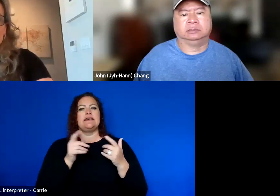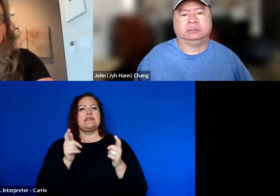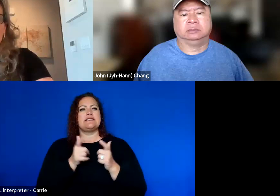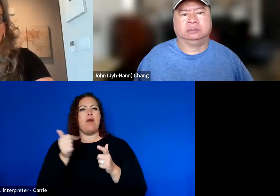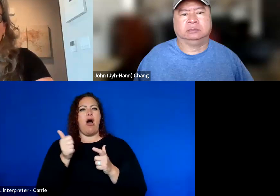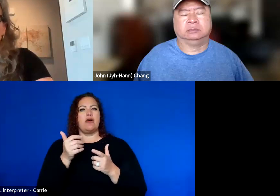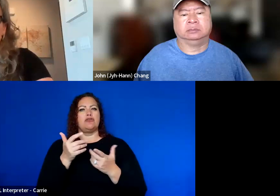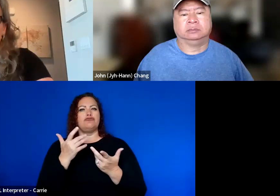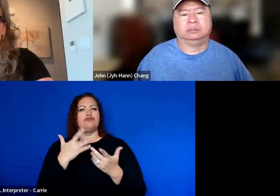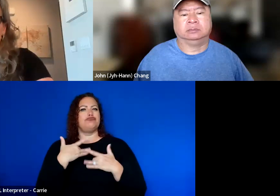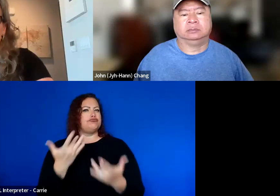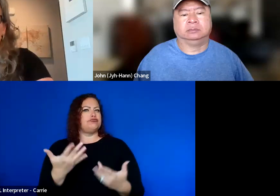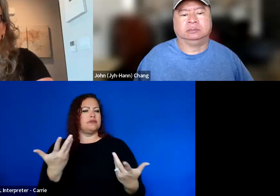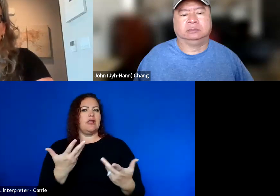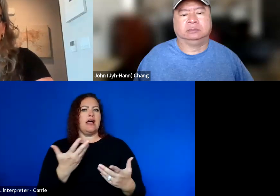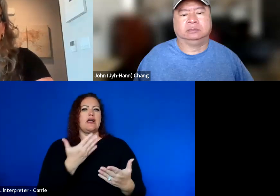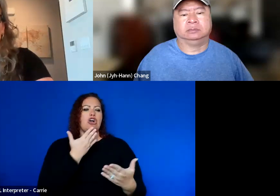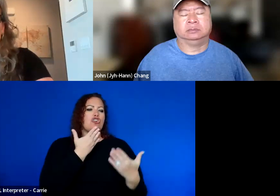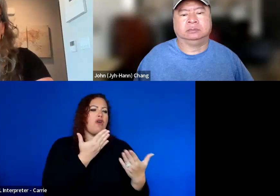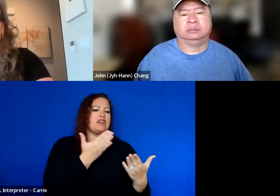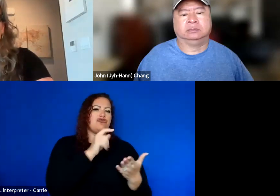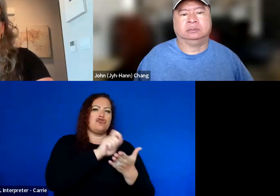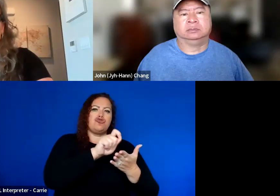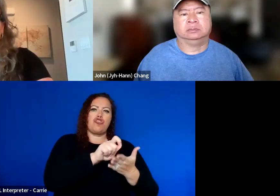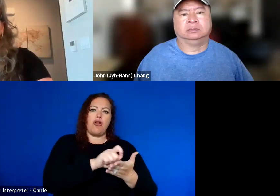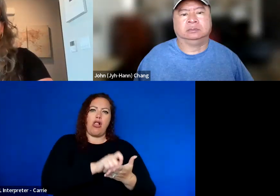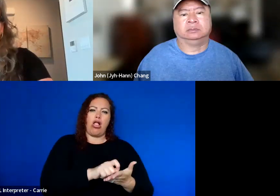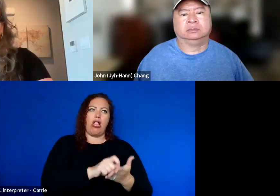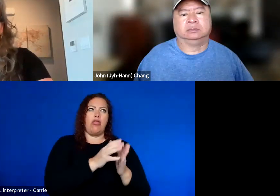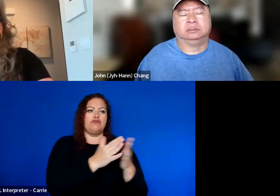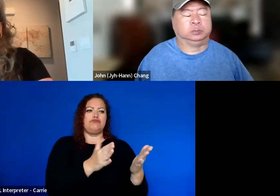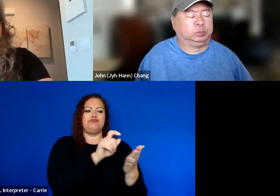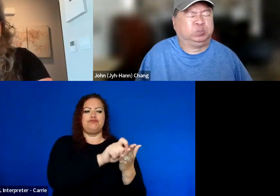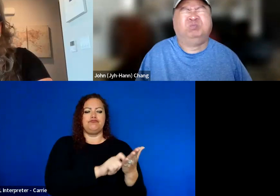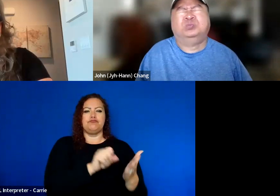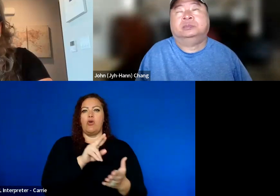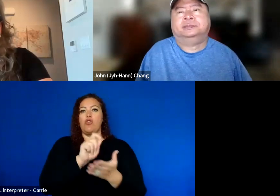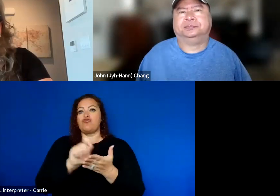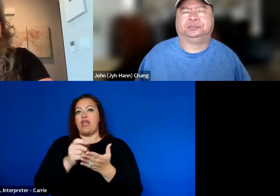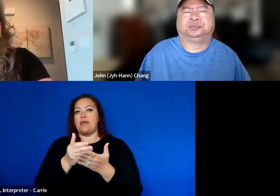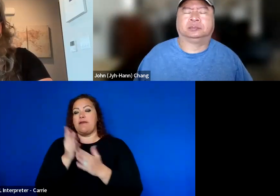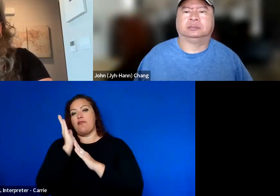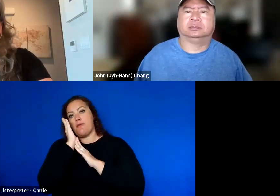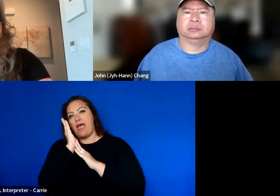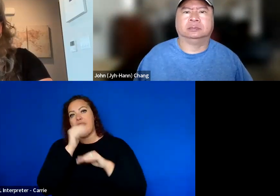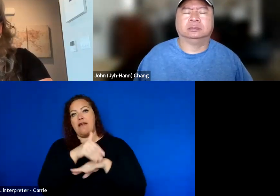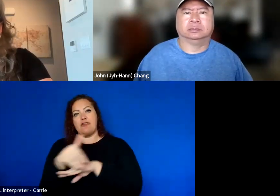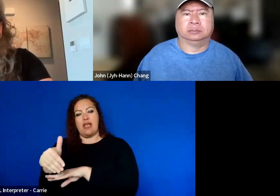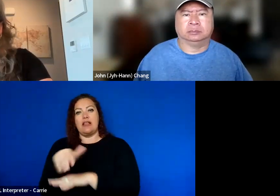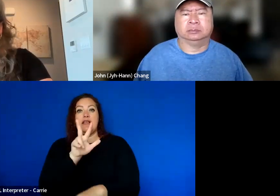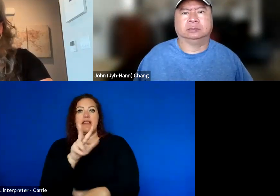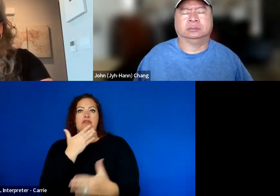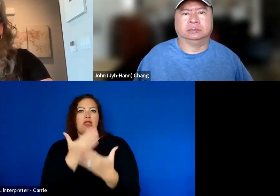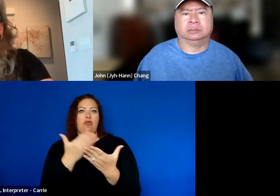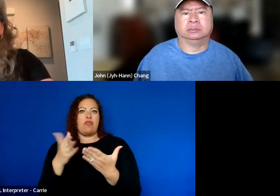like a gratitude journal uh, or writing before you go to bed each night, 3 good things